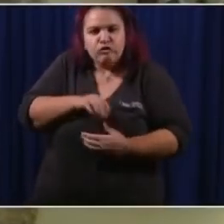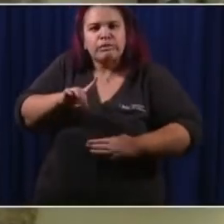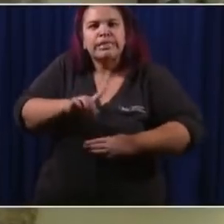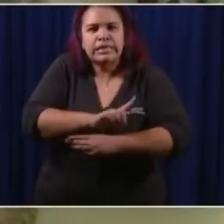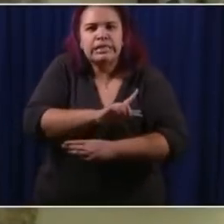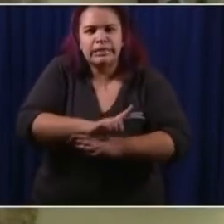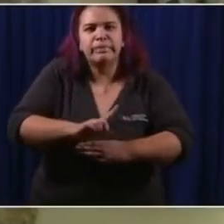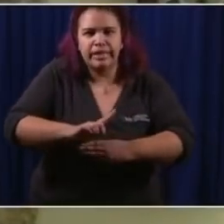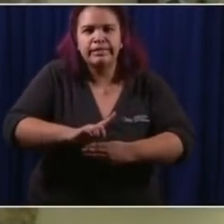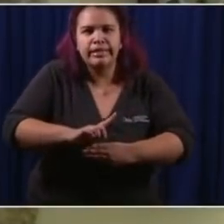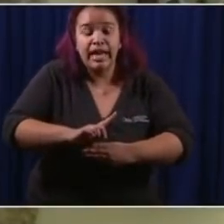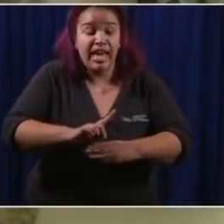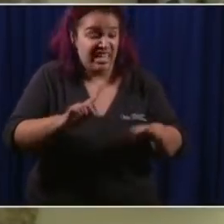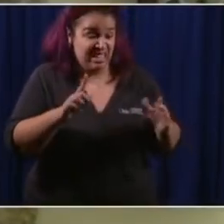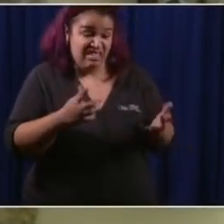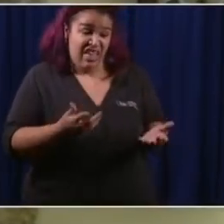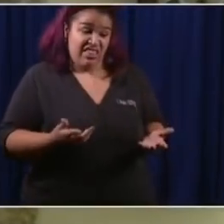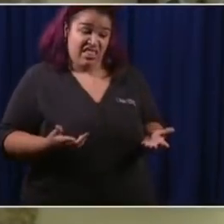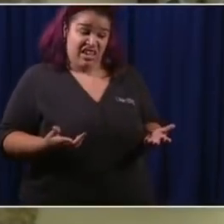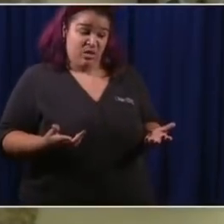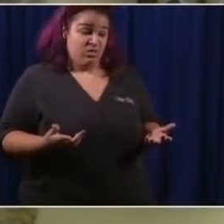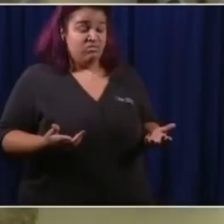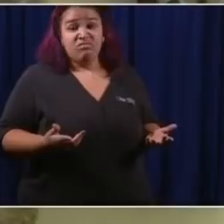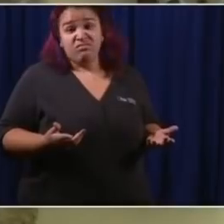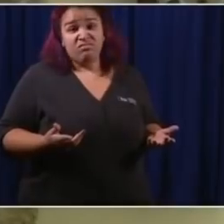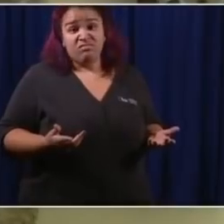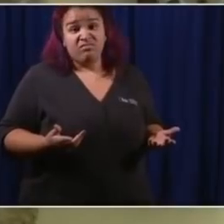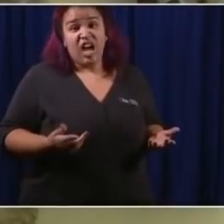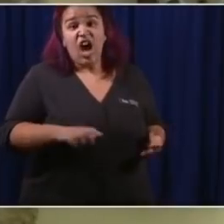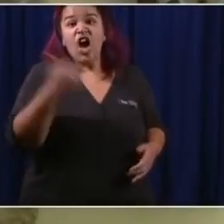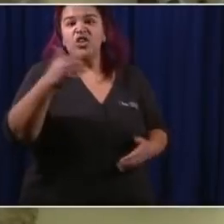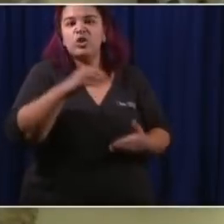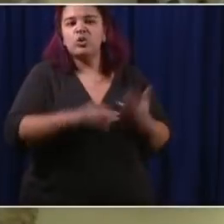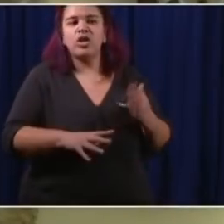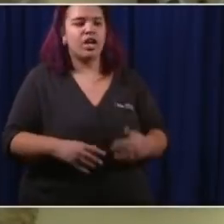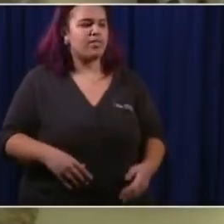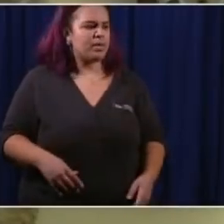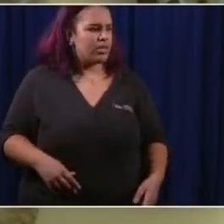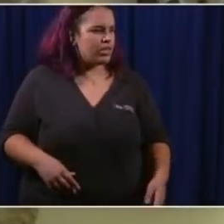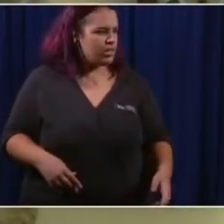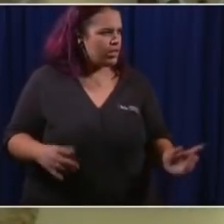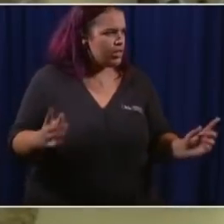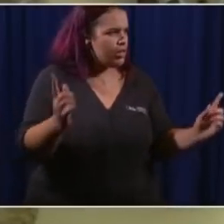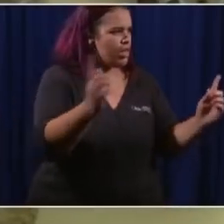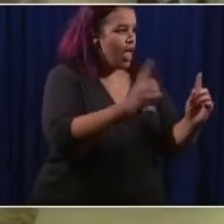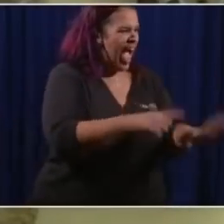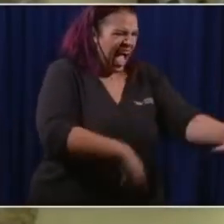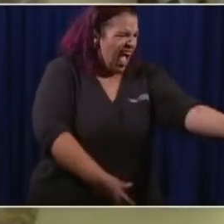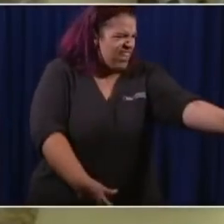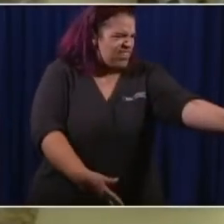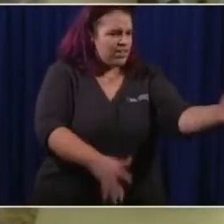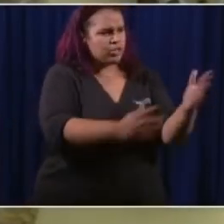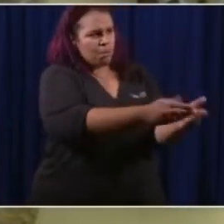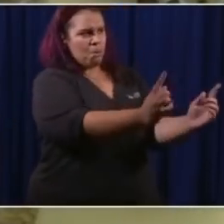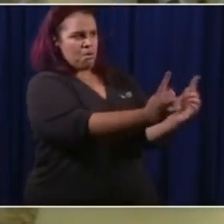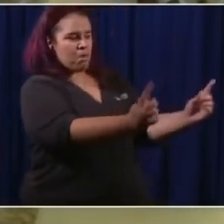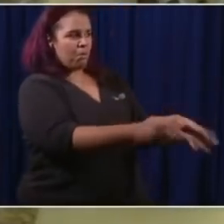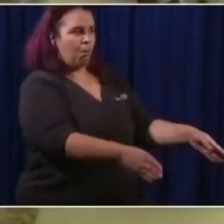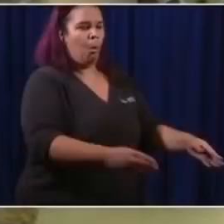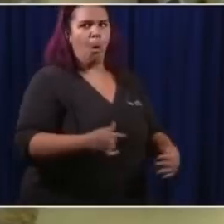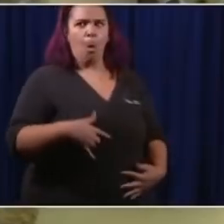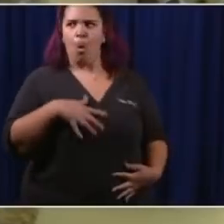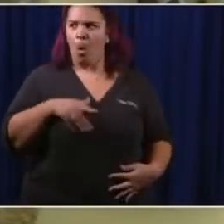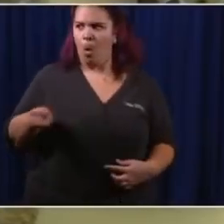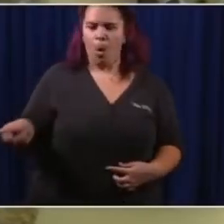frankly, have a little peer pressure on other students who maybe are doing things that are not